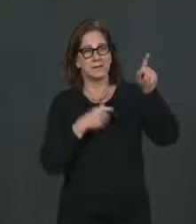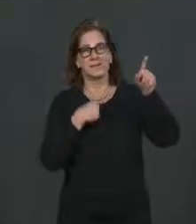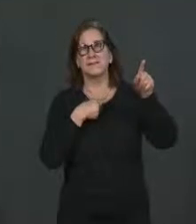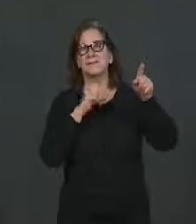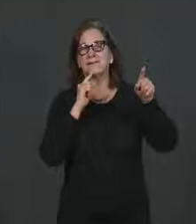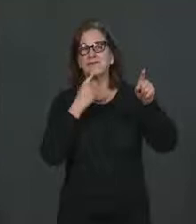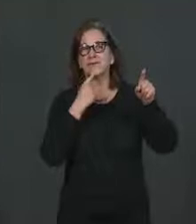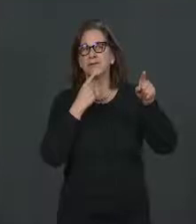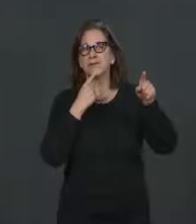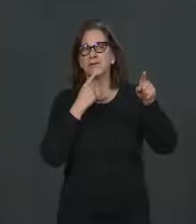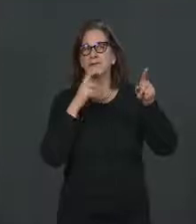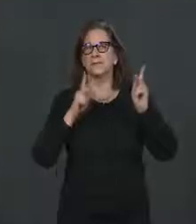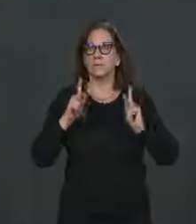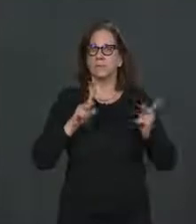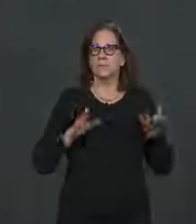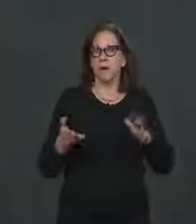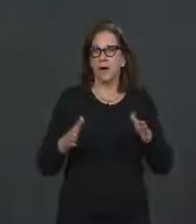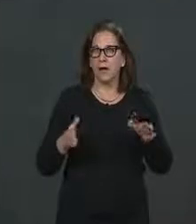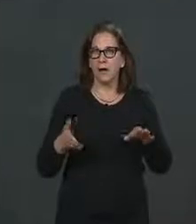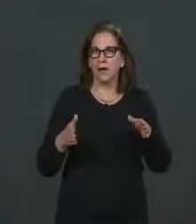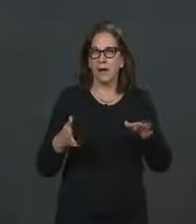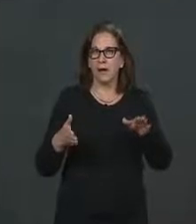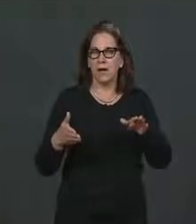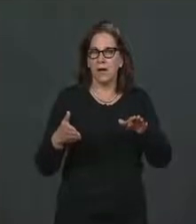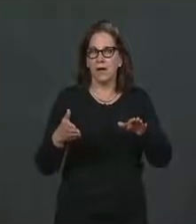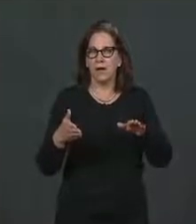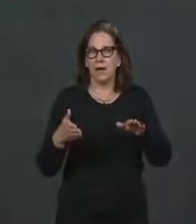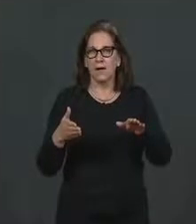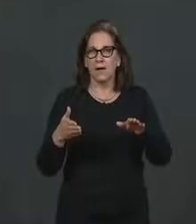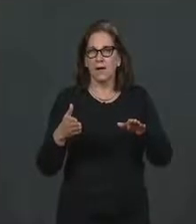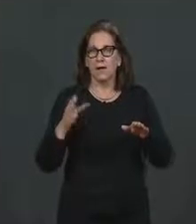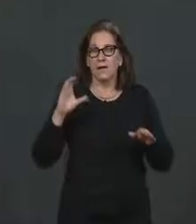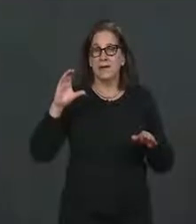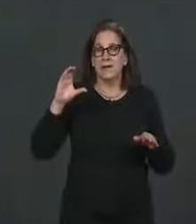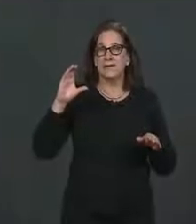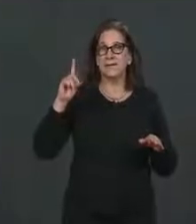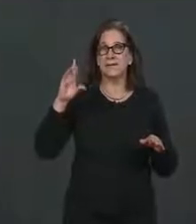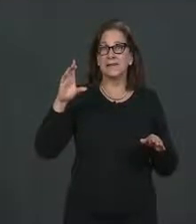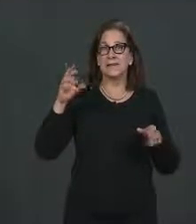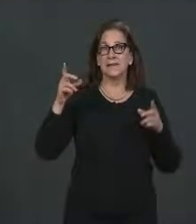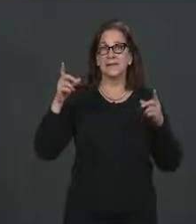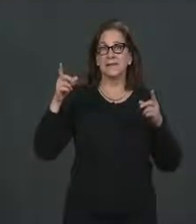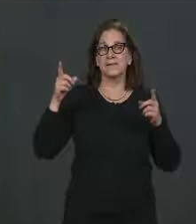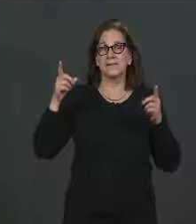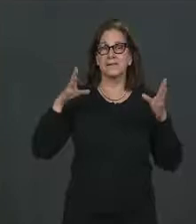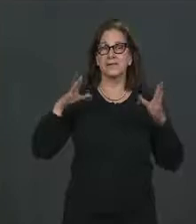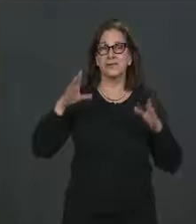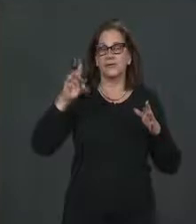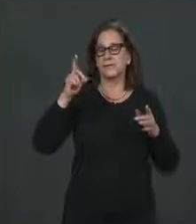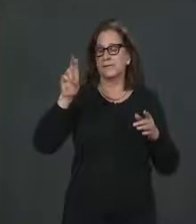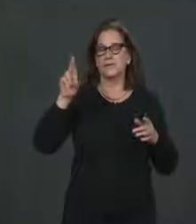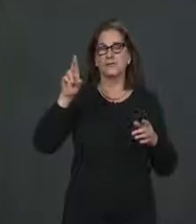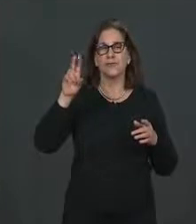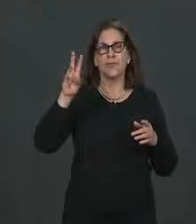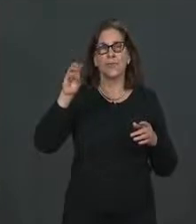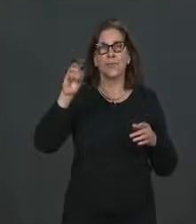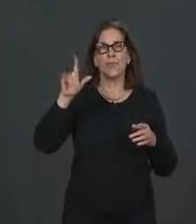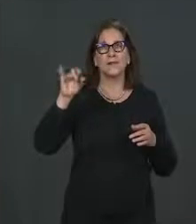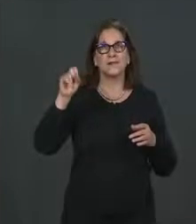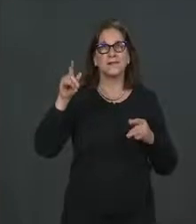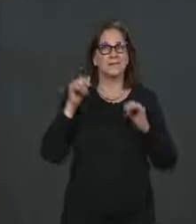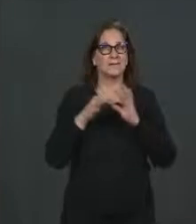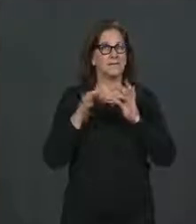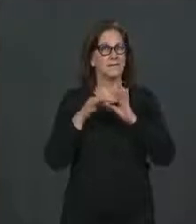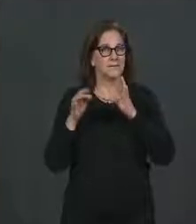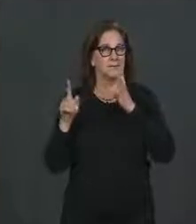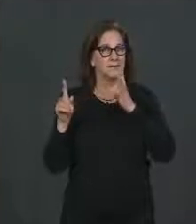the sentiment of Dr. Walensky, the head of the Center for Disease Control and Prevention. The CDC expressed